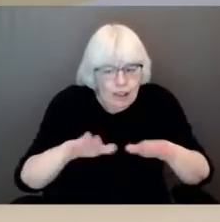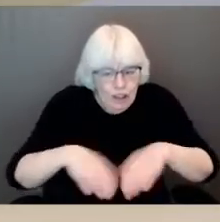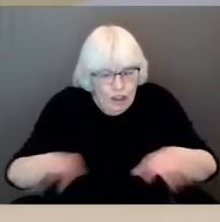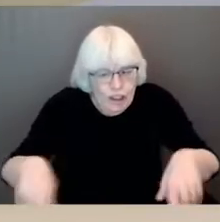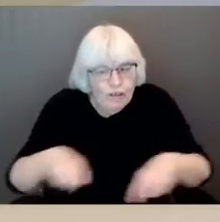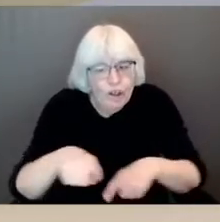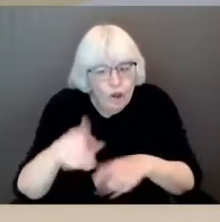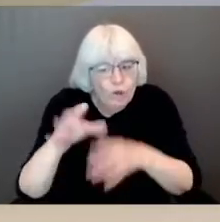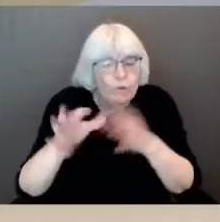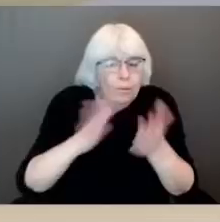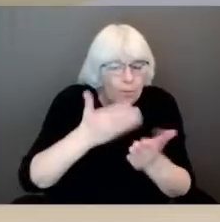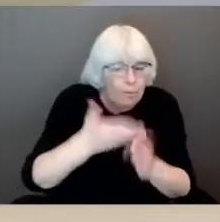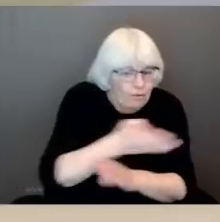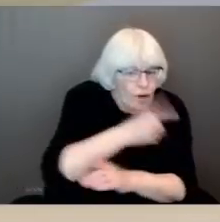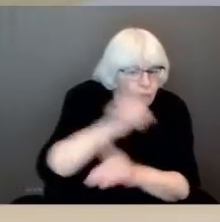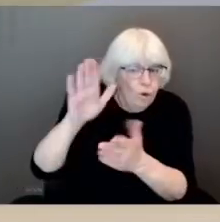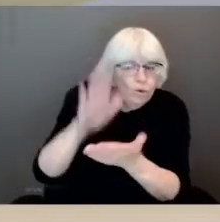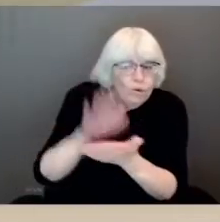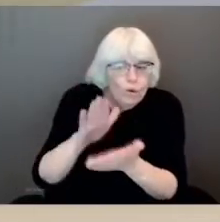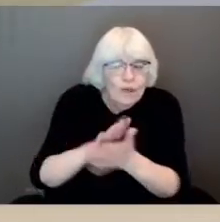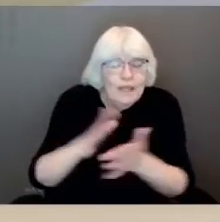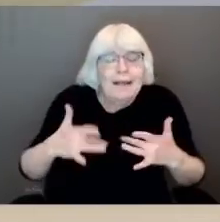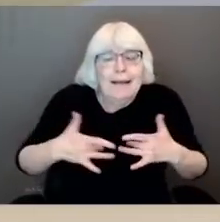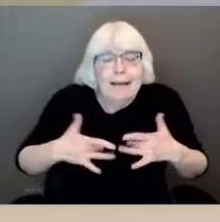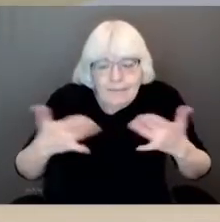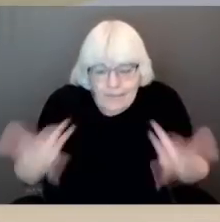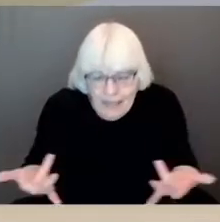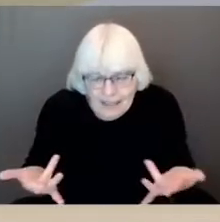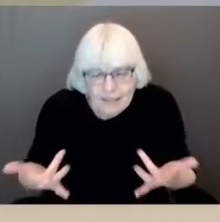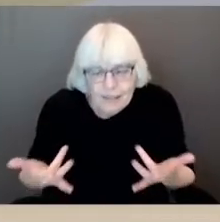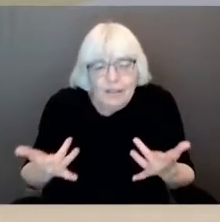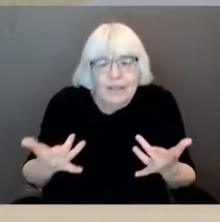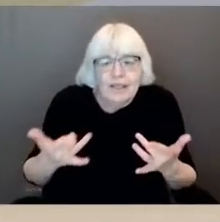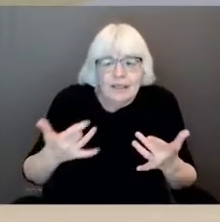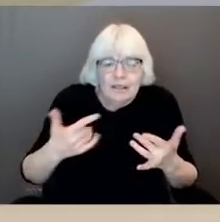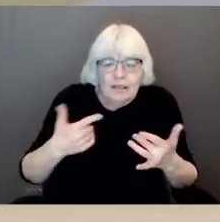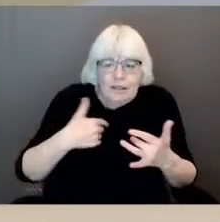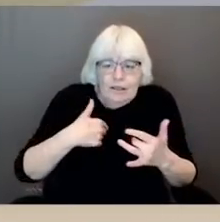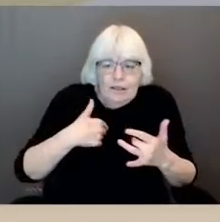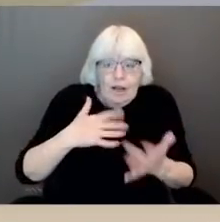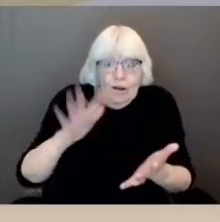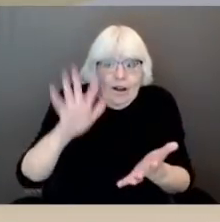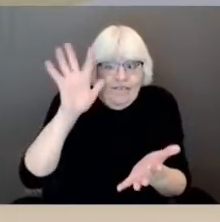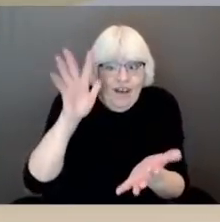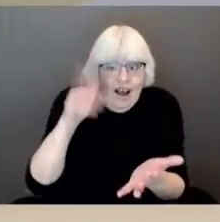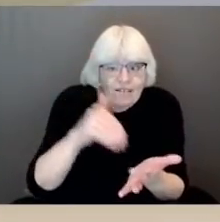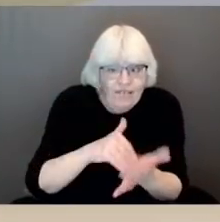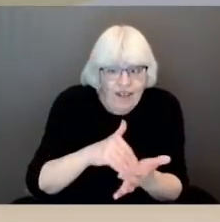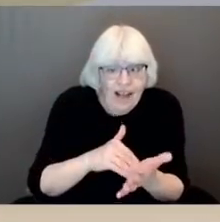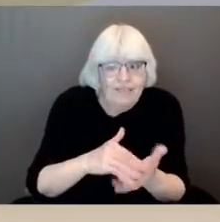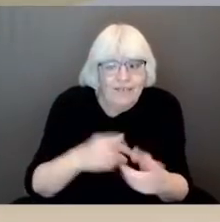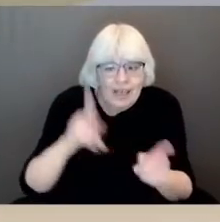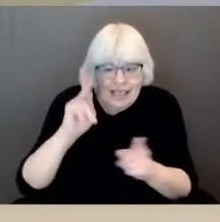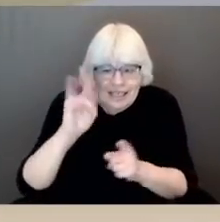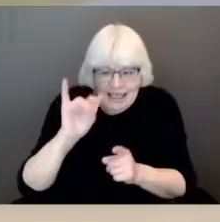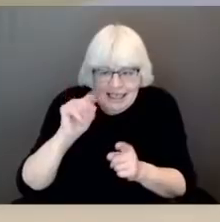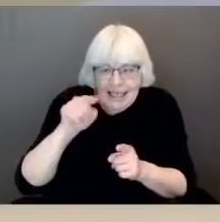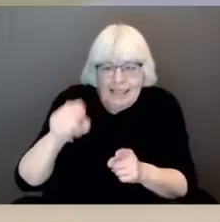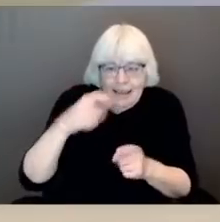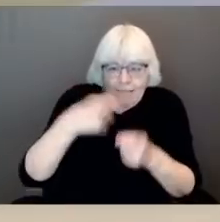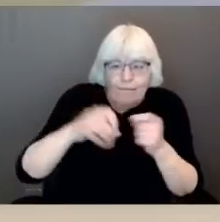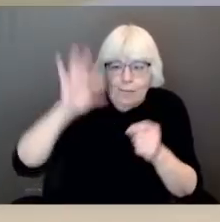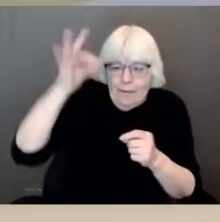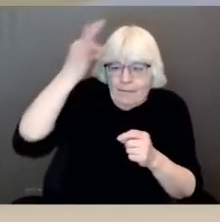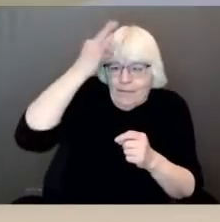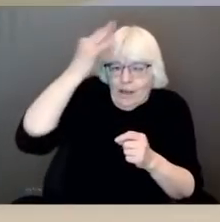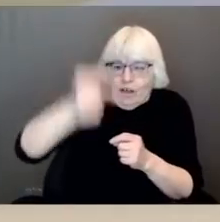activity. We had received 5,000 Lucira kits from the Government of Canada to support this pilot project.